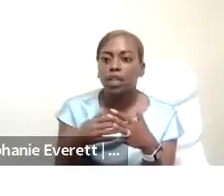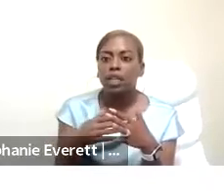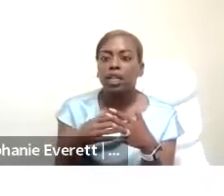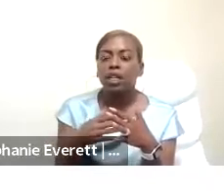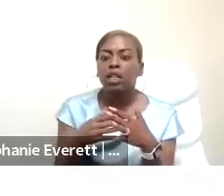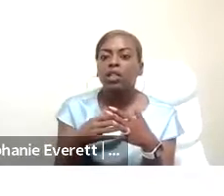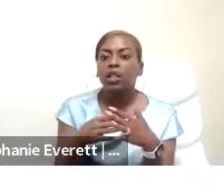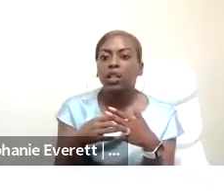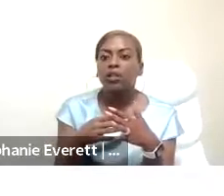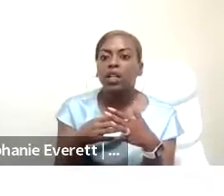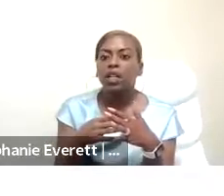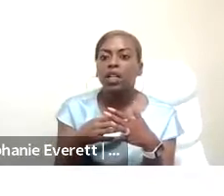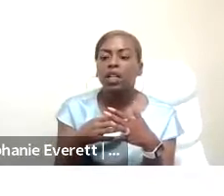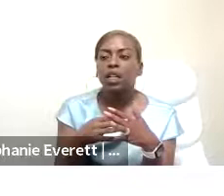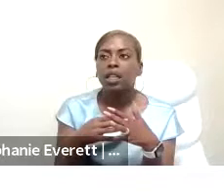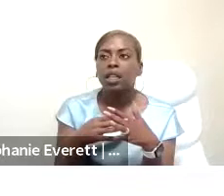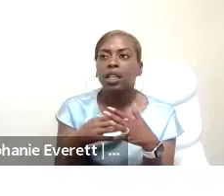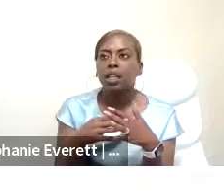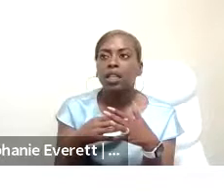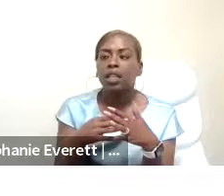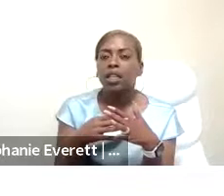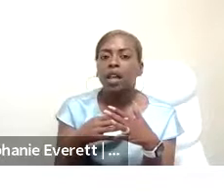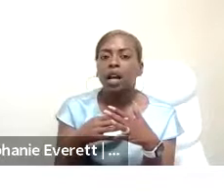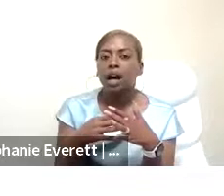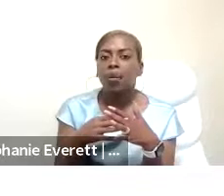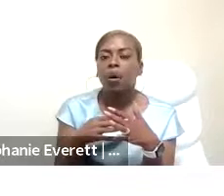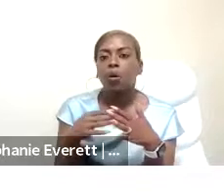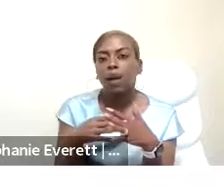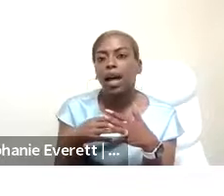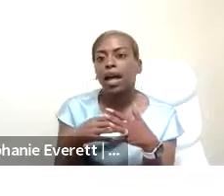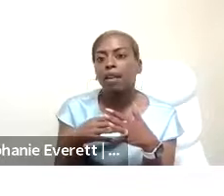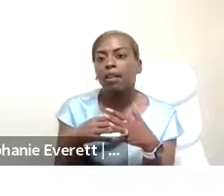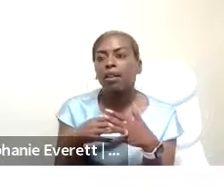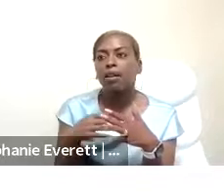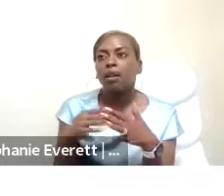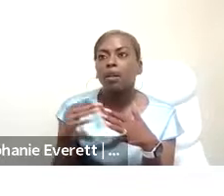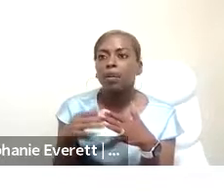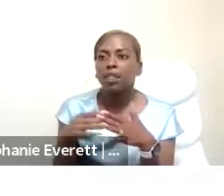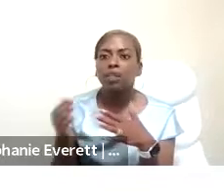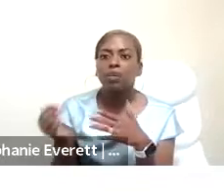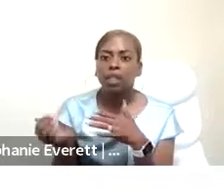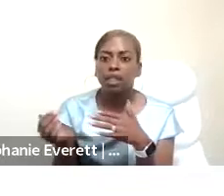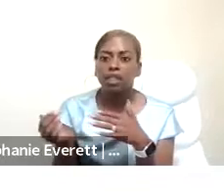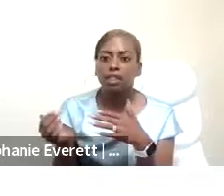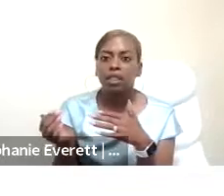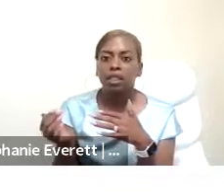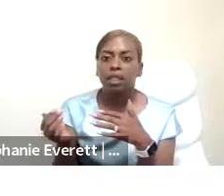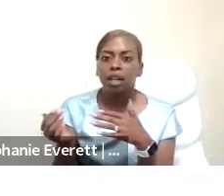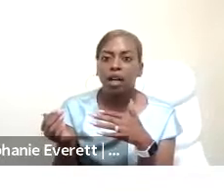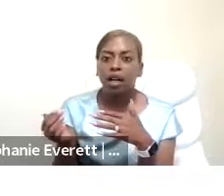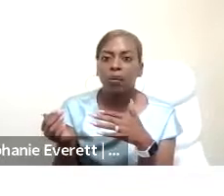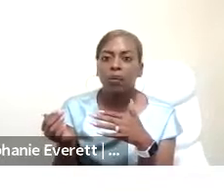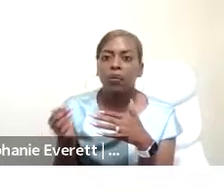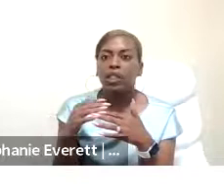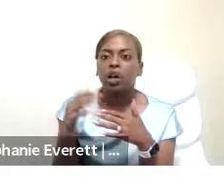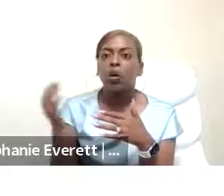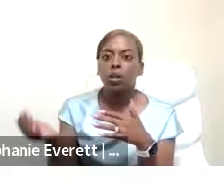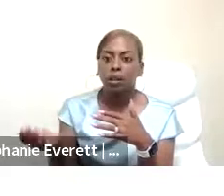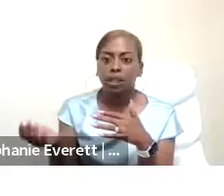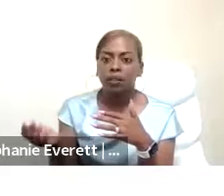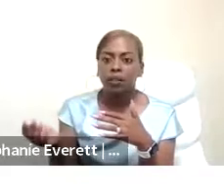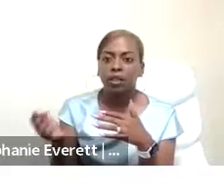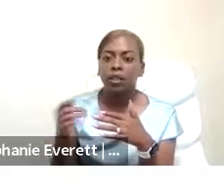would be during the OPAT commission meetings, which